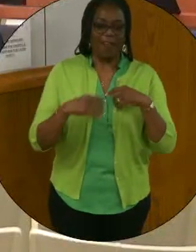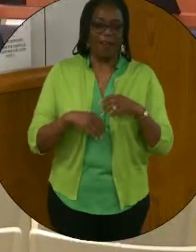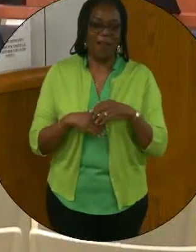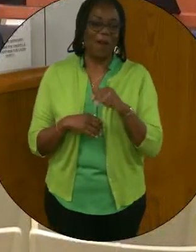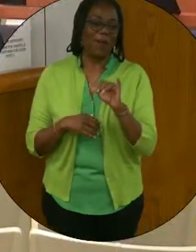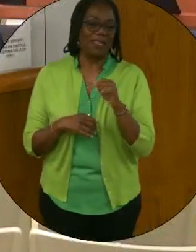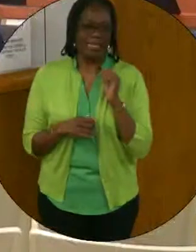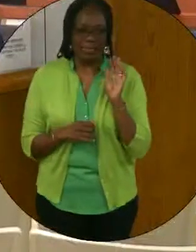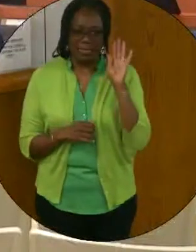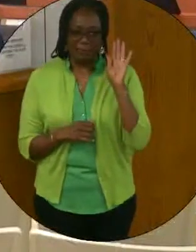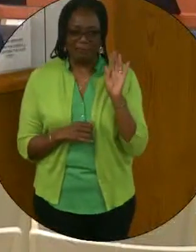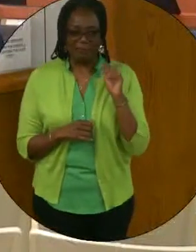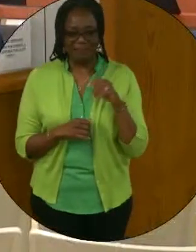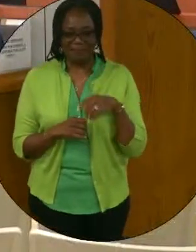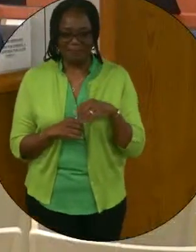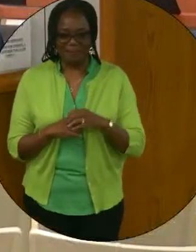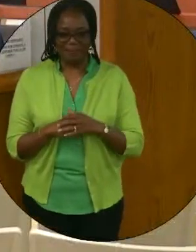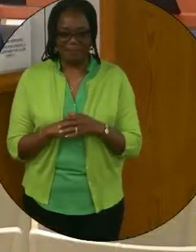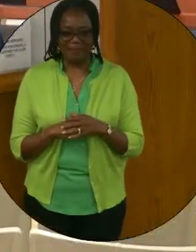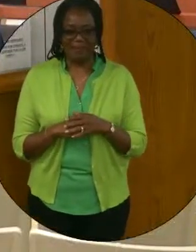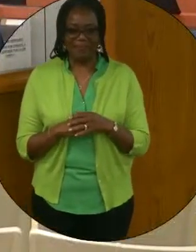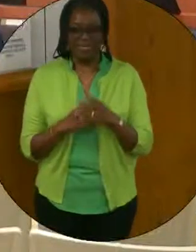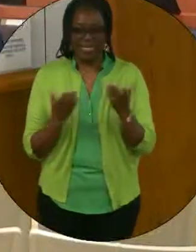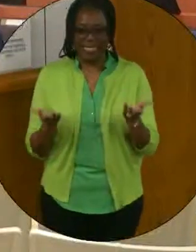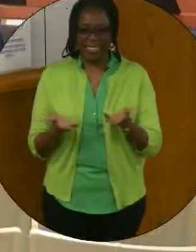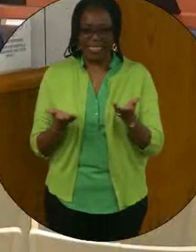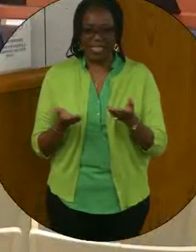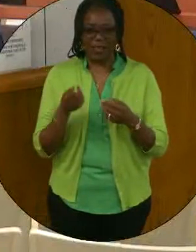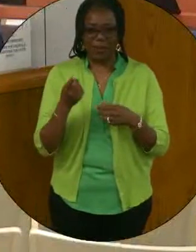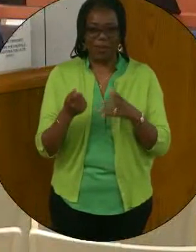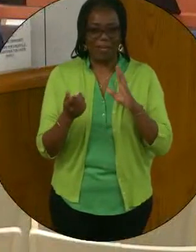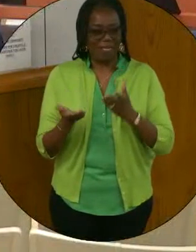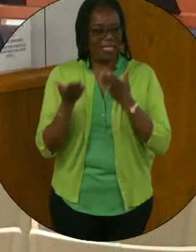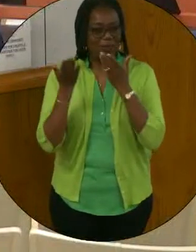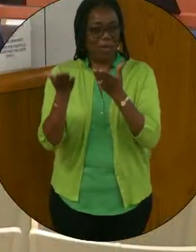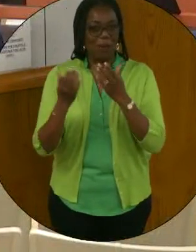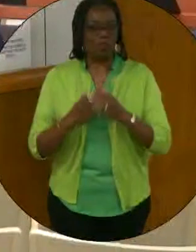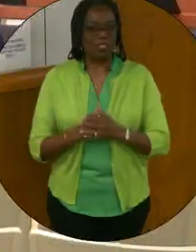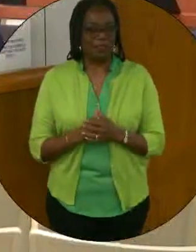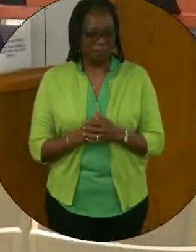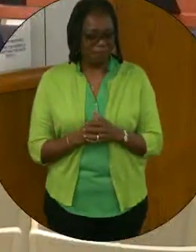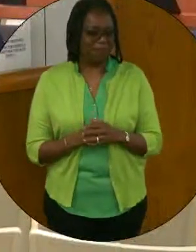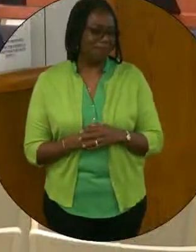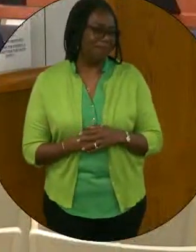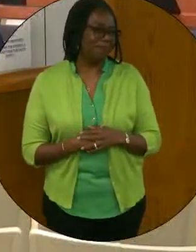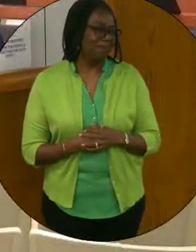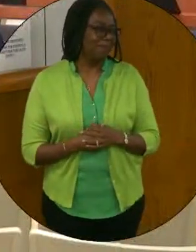McNaught from Go Cimarron Memorial. And that's my motion.